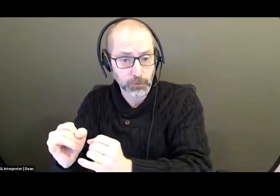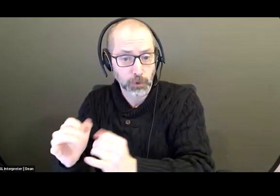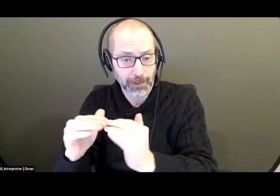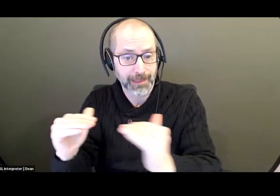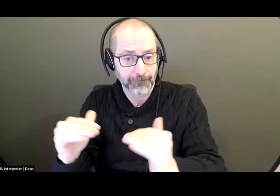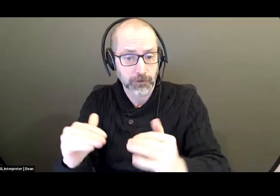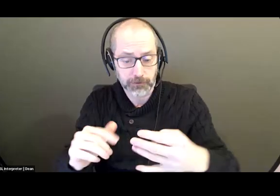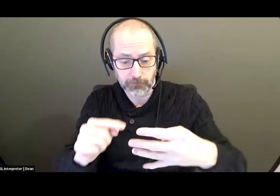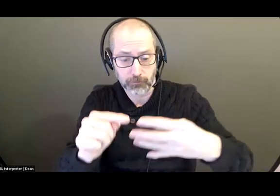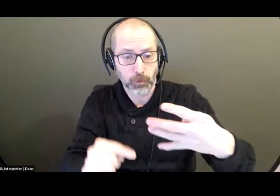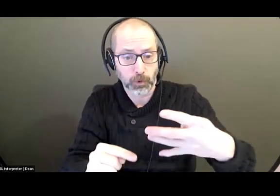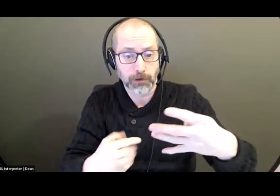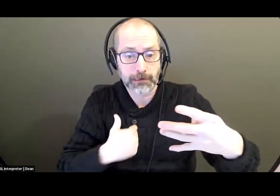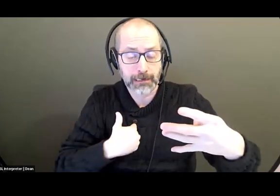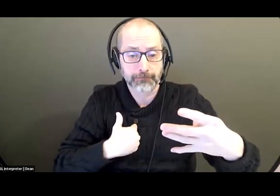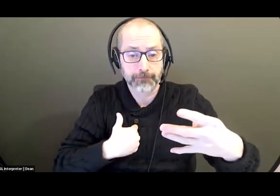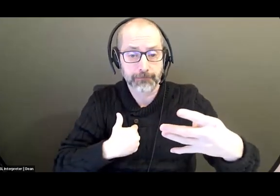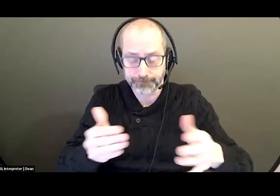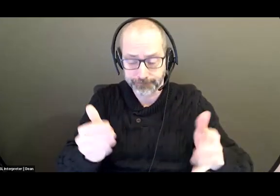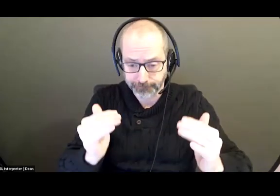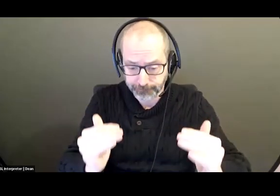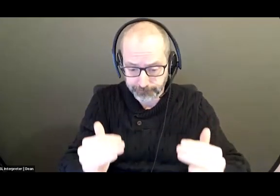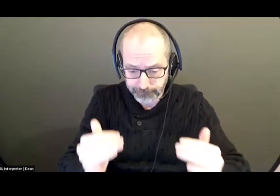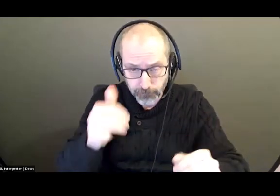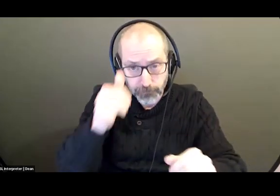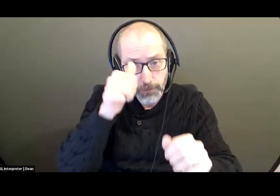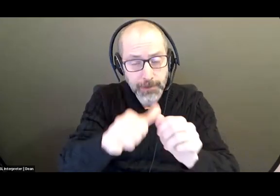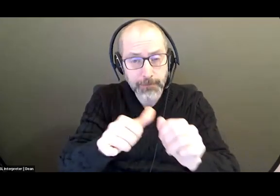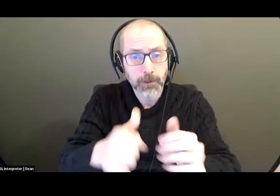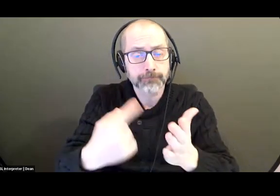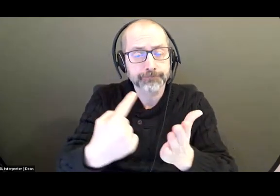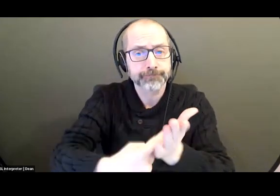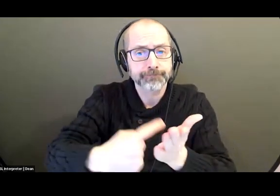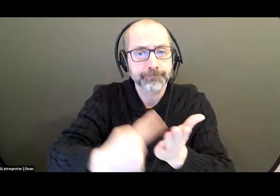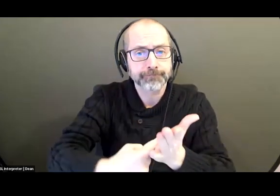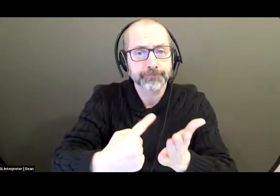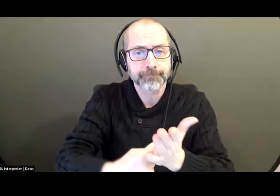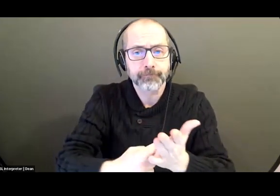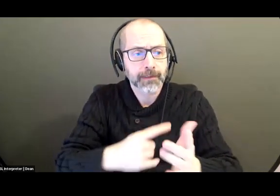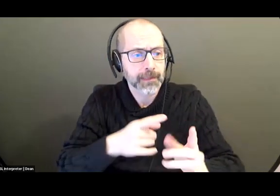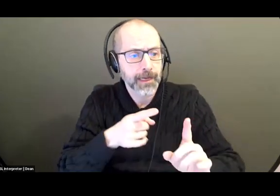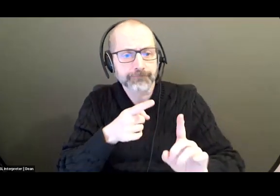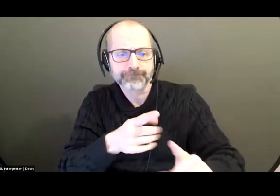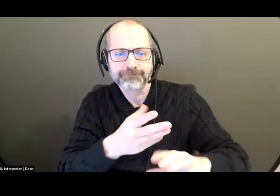at a relational level, and the individual, the work we need to do ourselves.